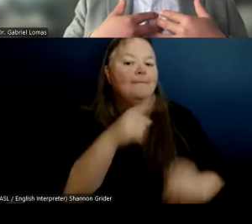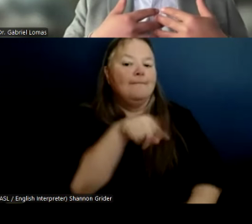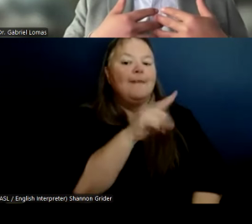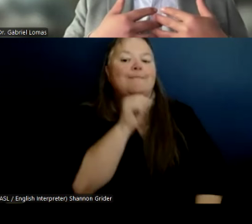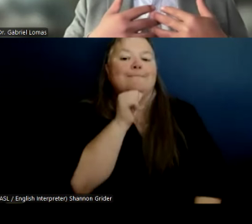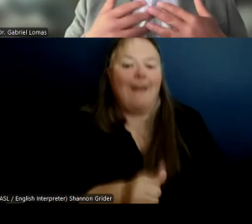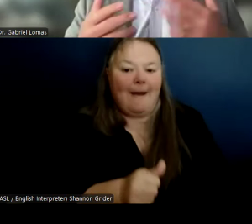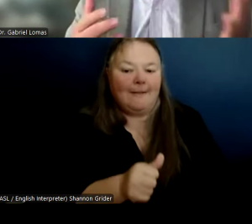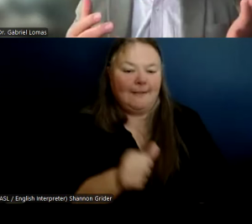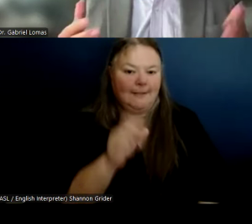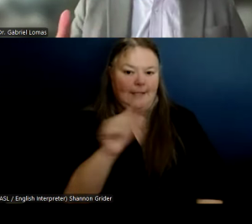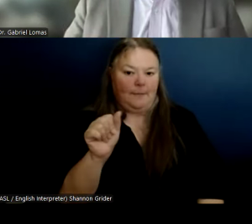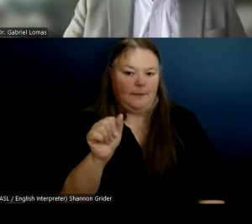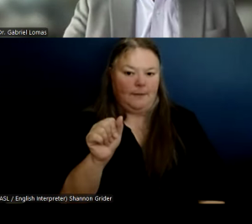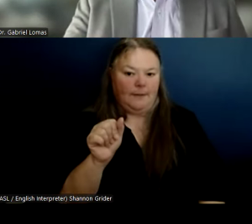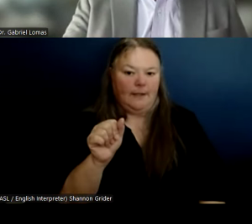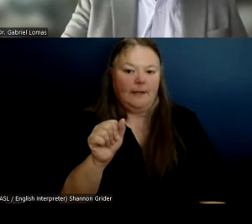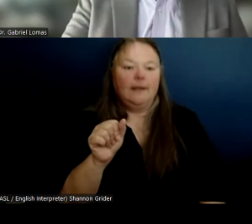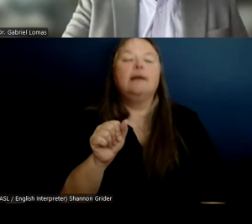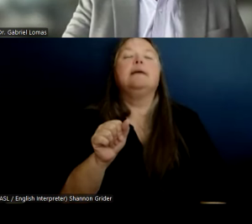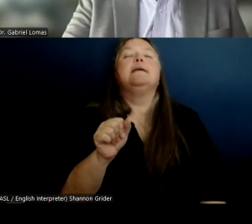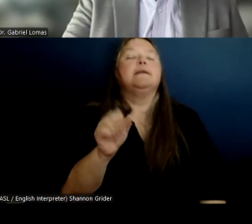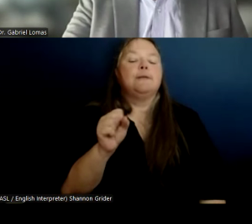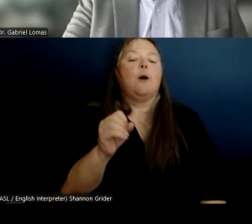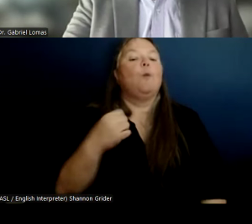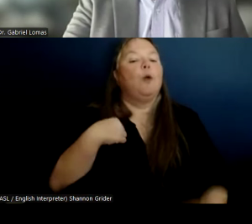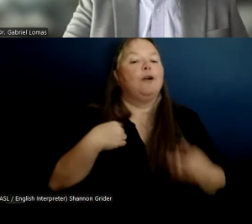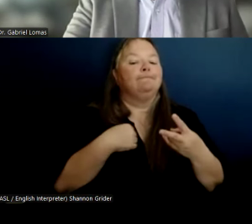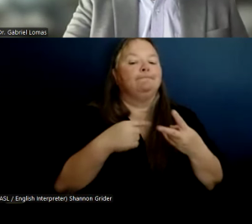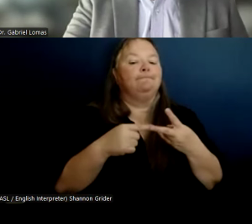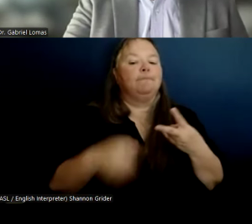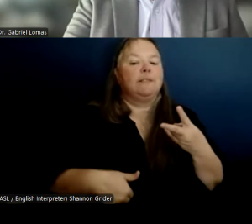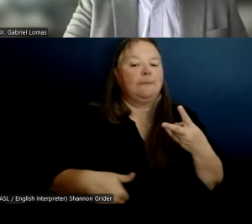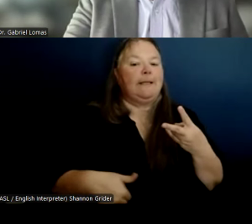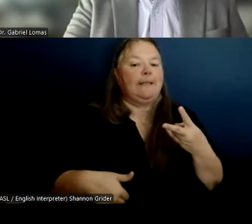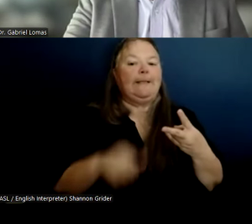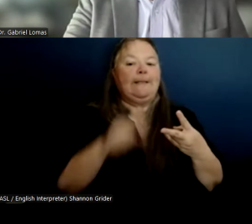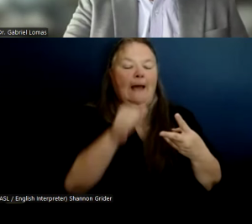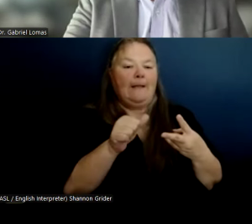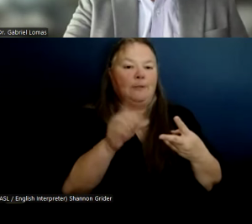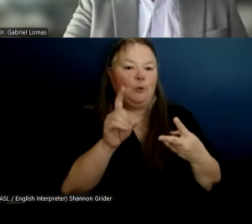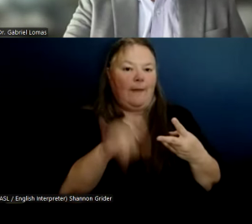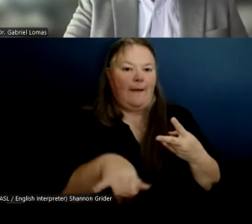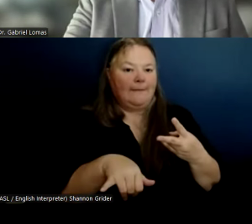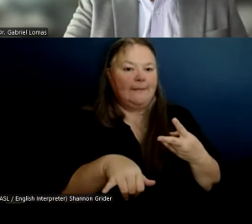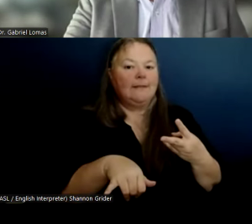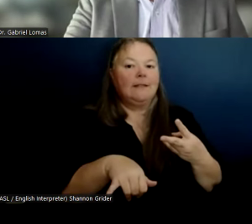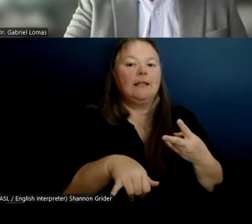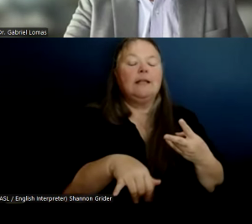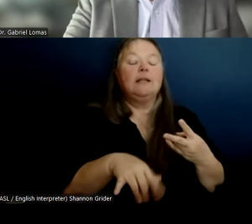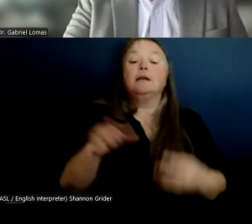latter conclusion and not the former conclusion. Um, is there a way for us to check that the